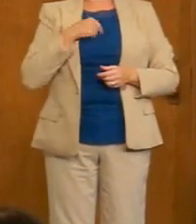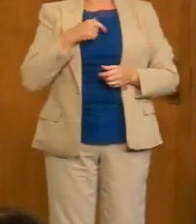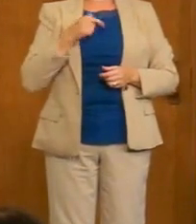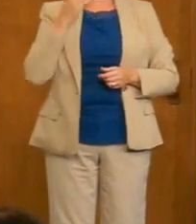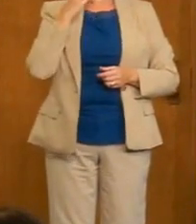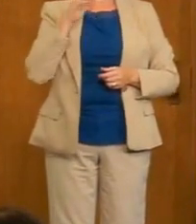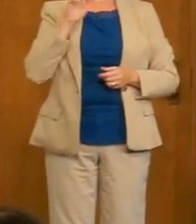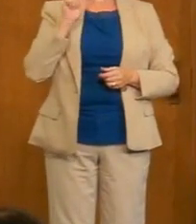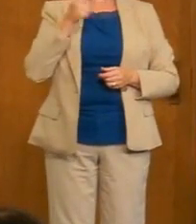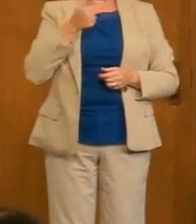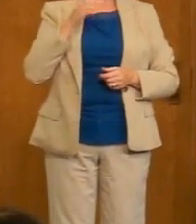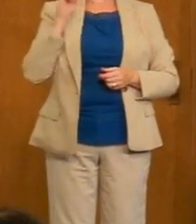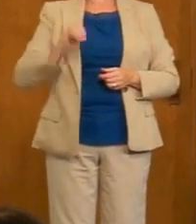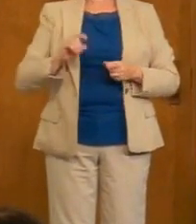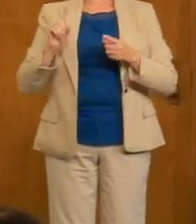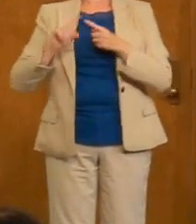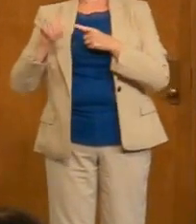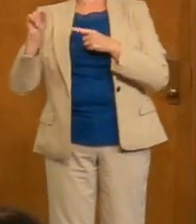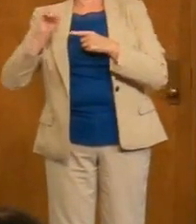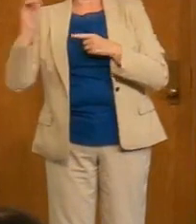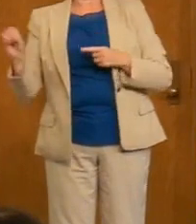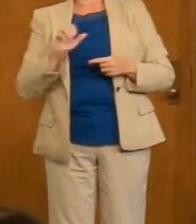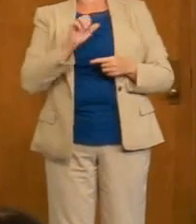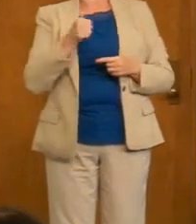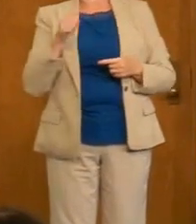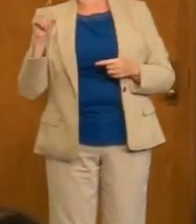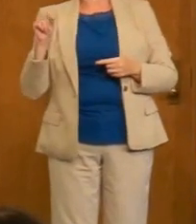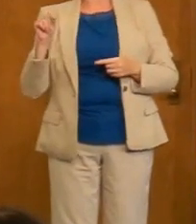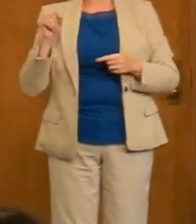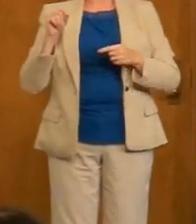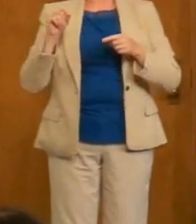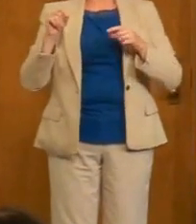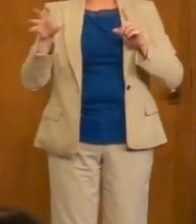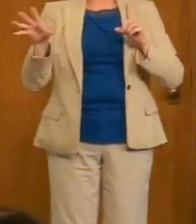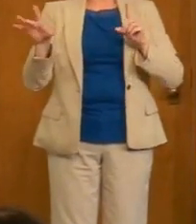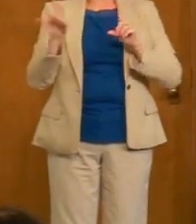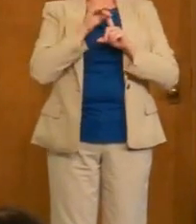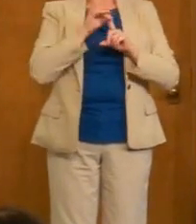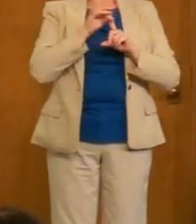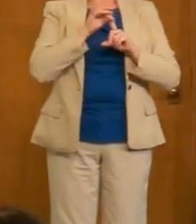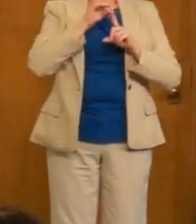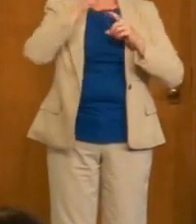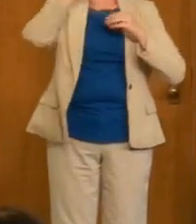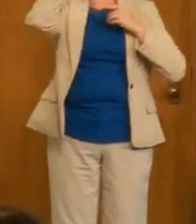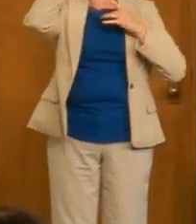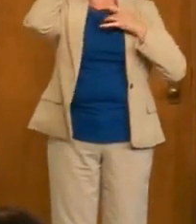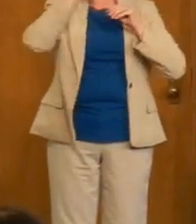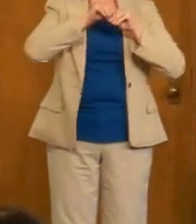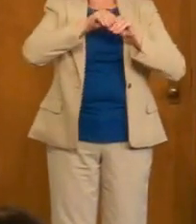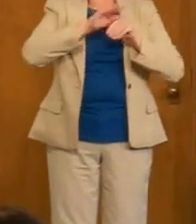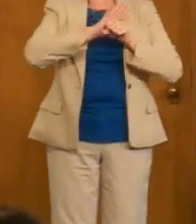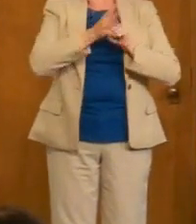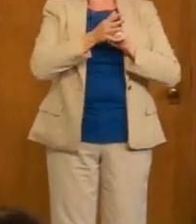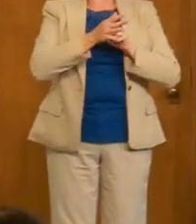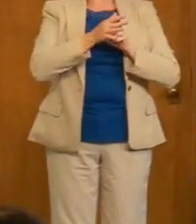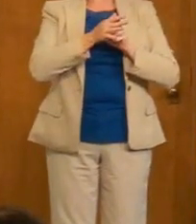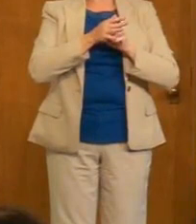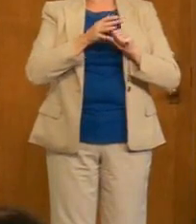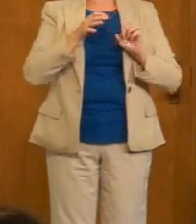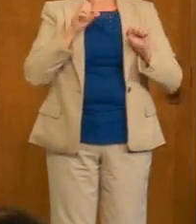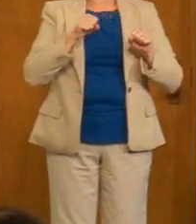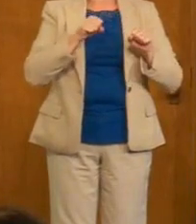we'll do that. We won't do that on a 2-week interval. We will maintain lots of capacity probably till the end of September, see where we are